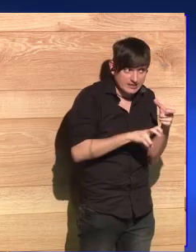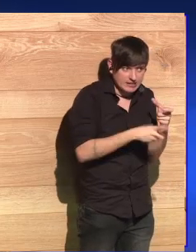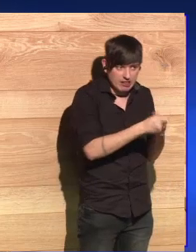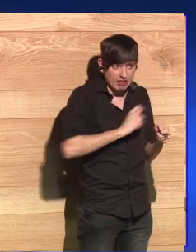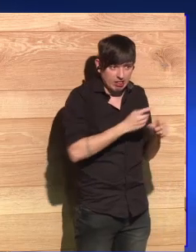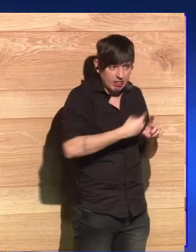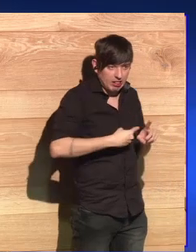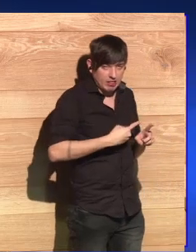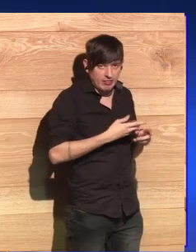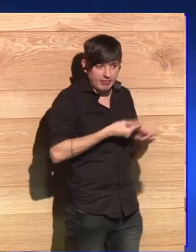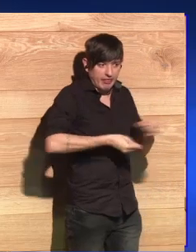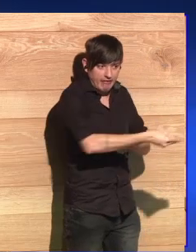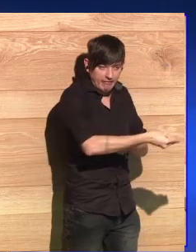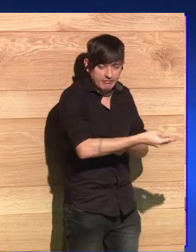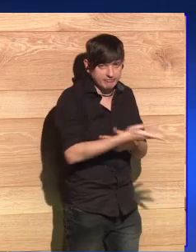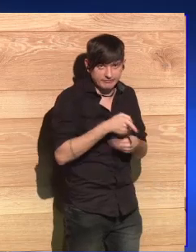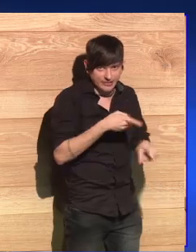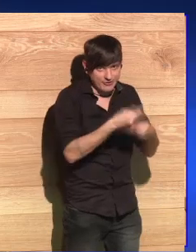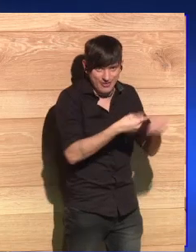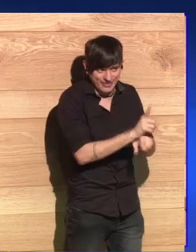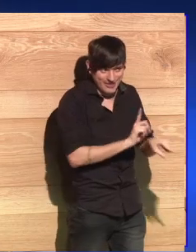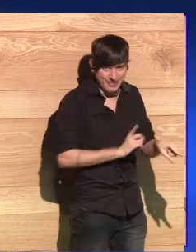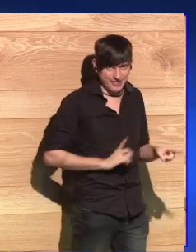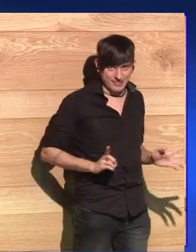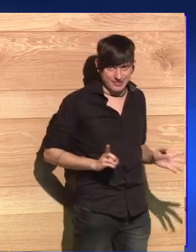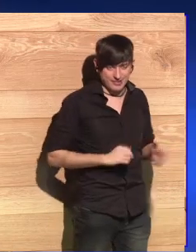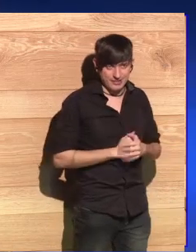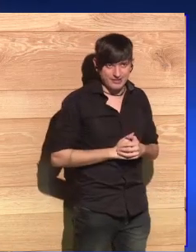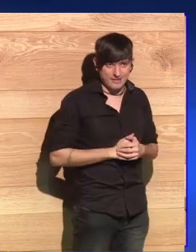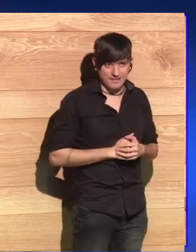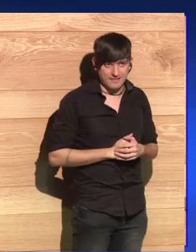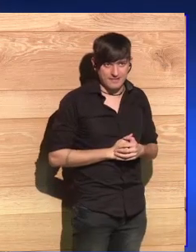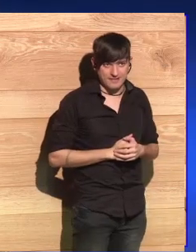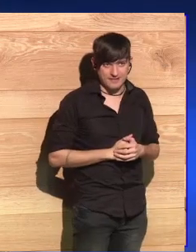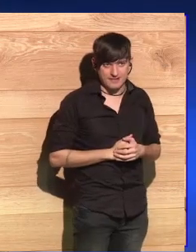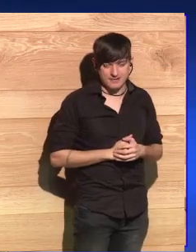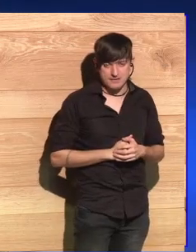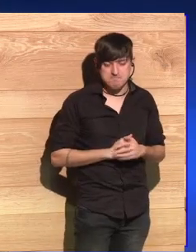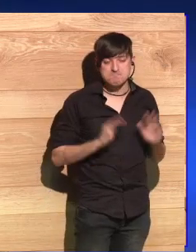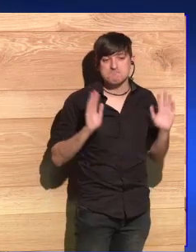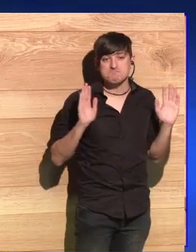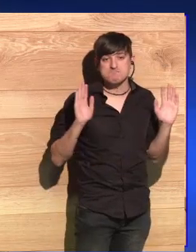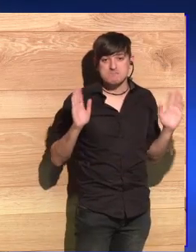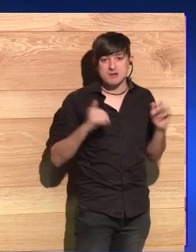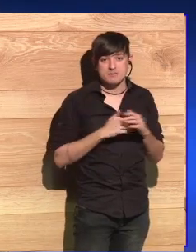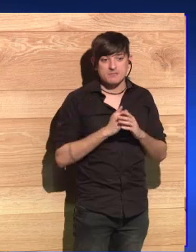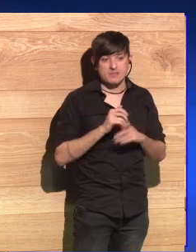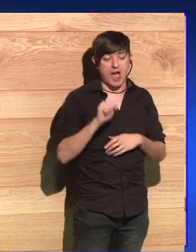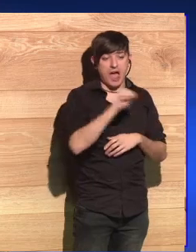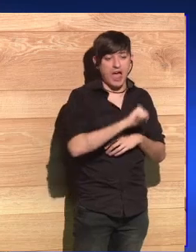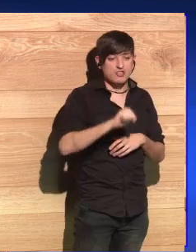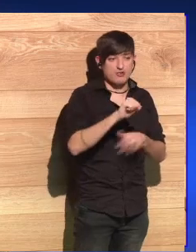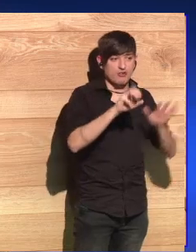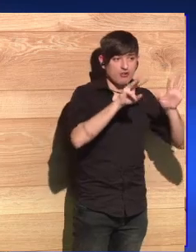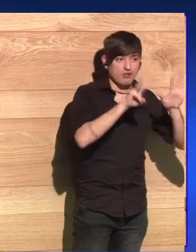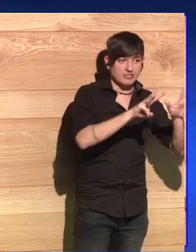by the time I got sick of it in '86, I knew I had to. Well, I had